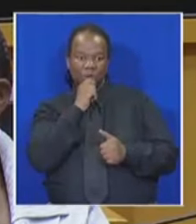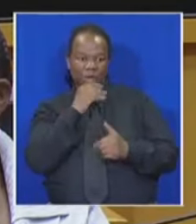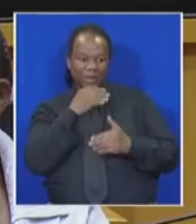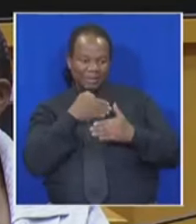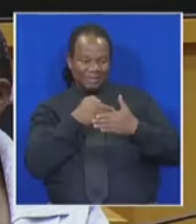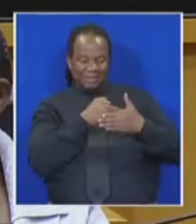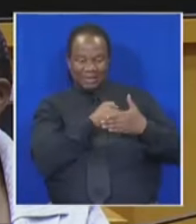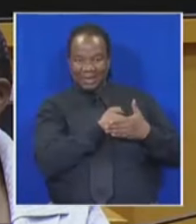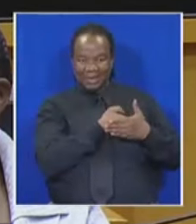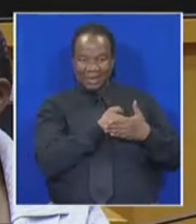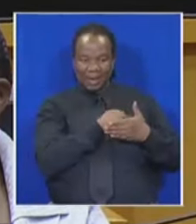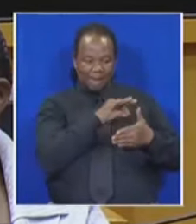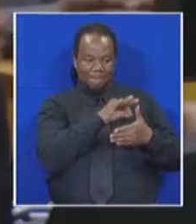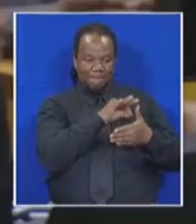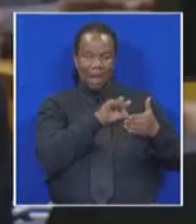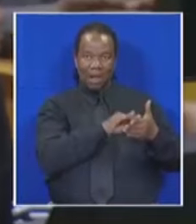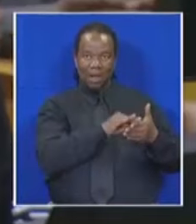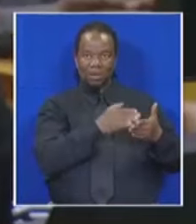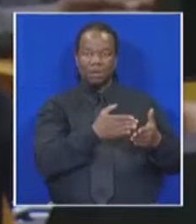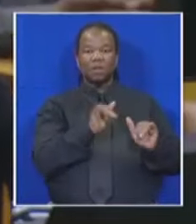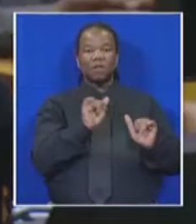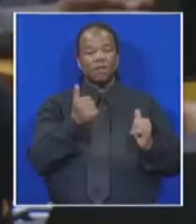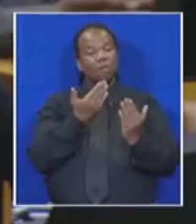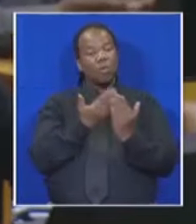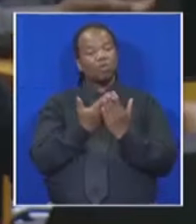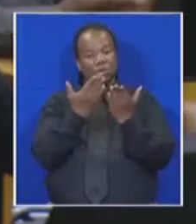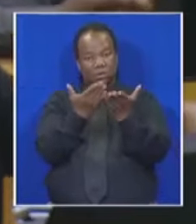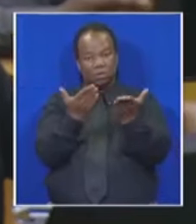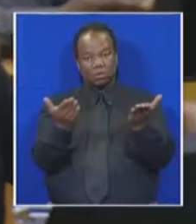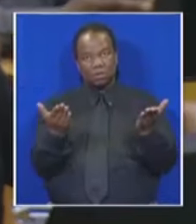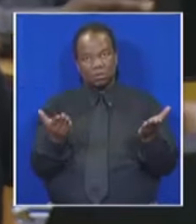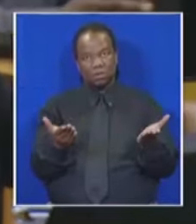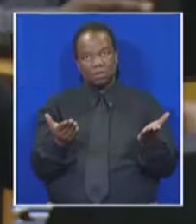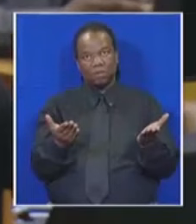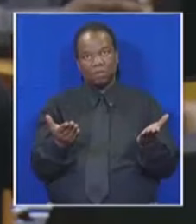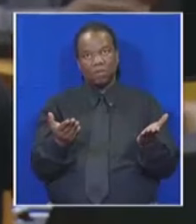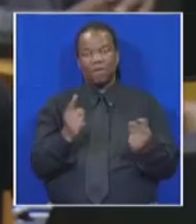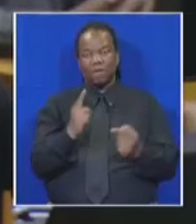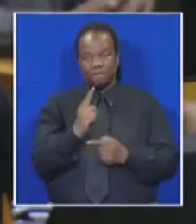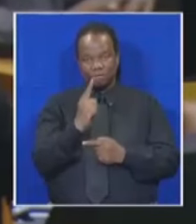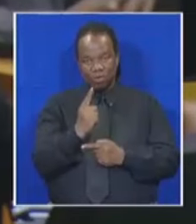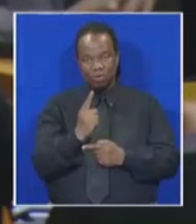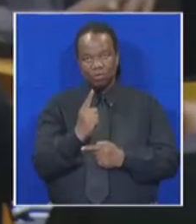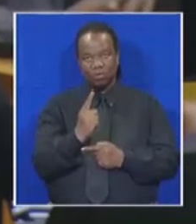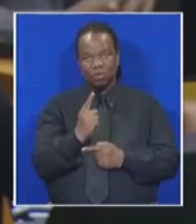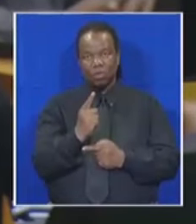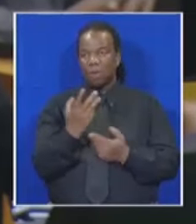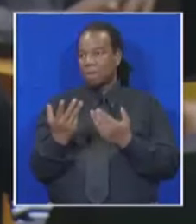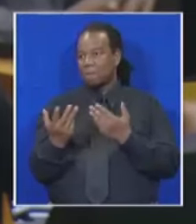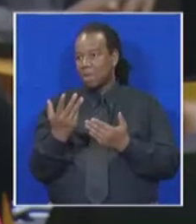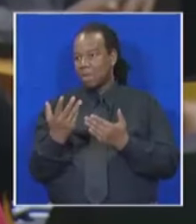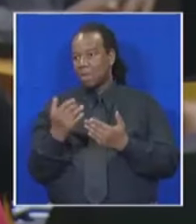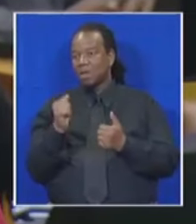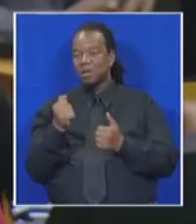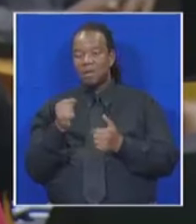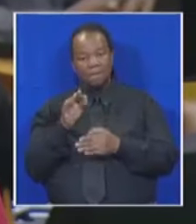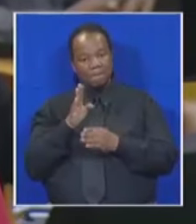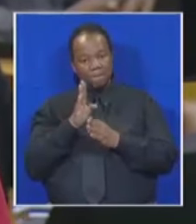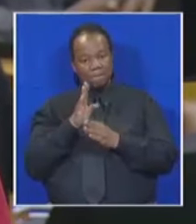that motion is on the table now. We have to deal with that aspect of whether we use secret ballot or not.